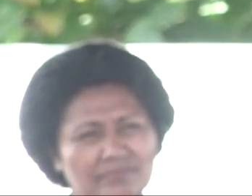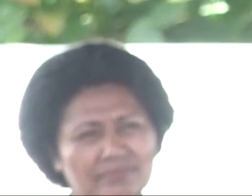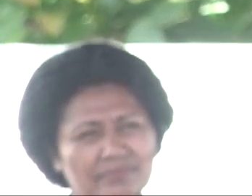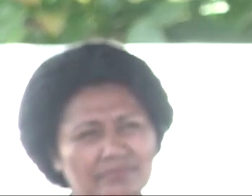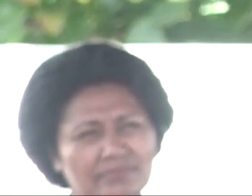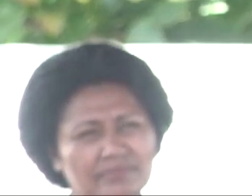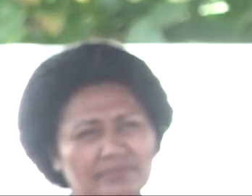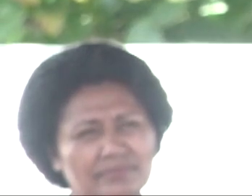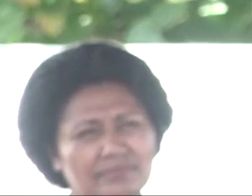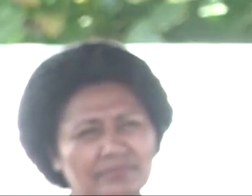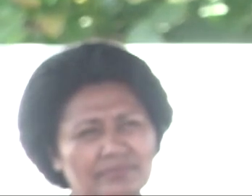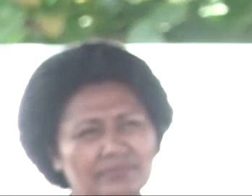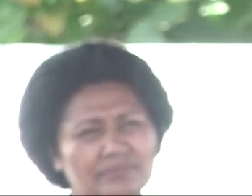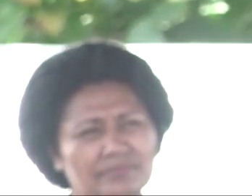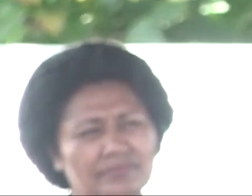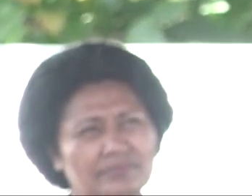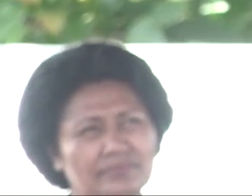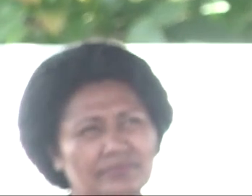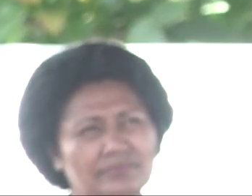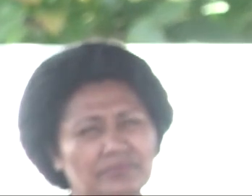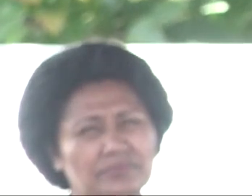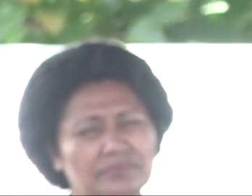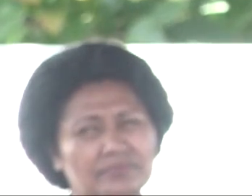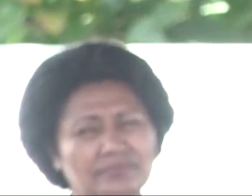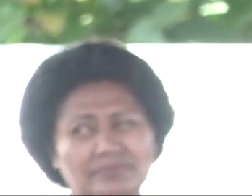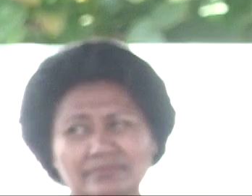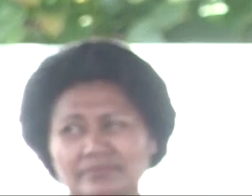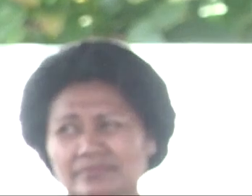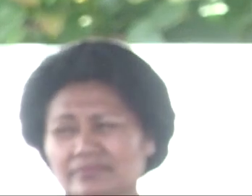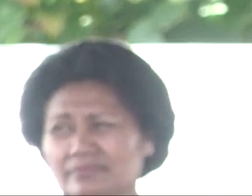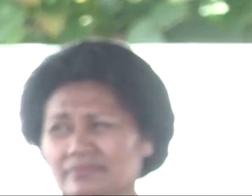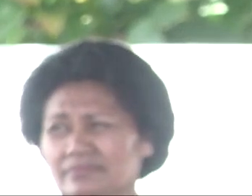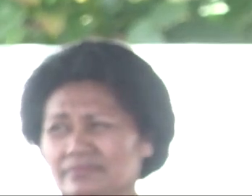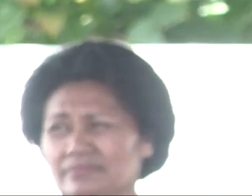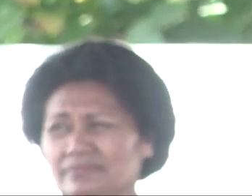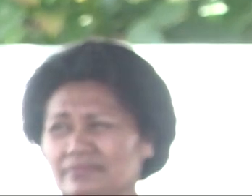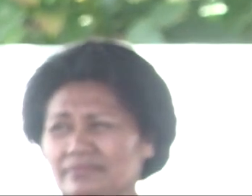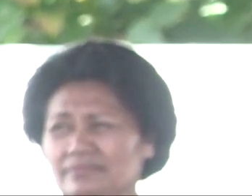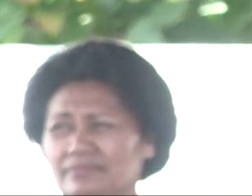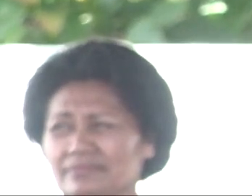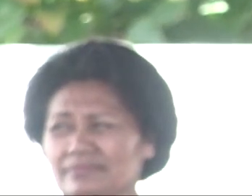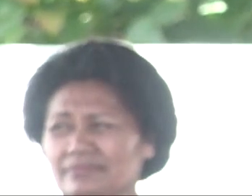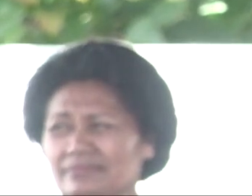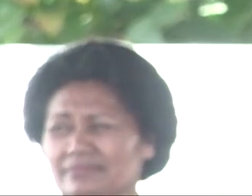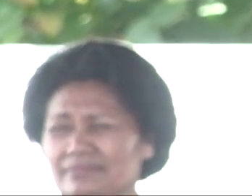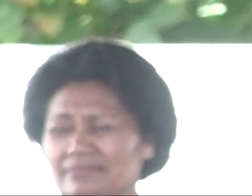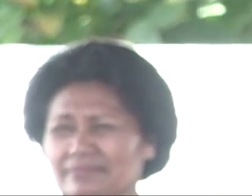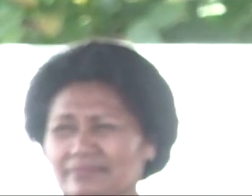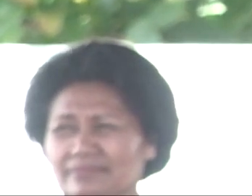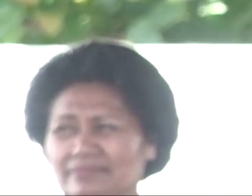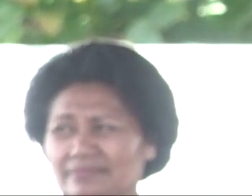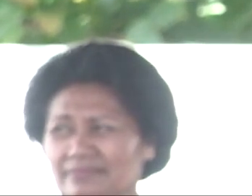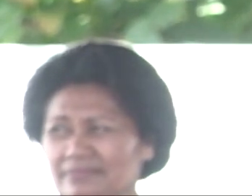works specifically with cultural, social and religious education of children and teens with boys and girls aged 10